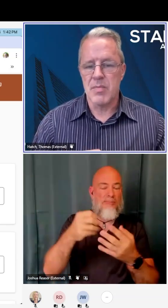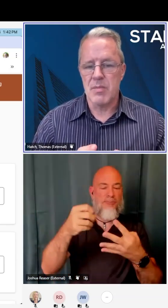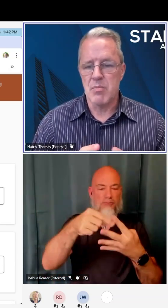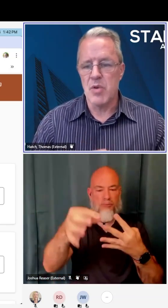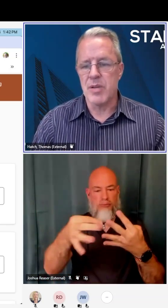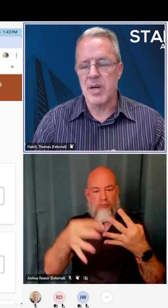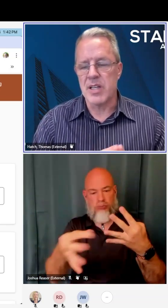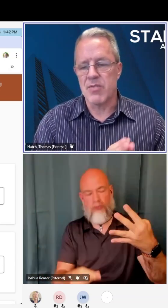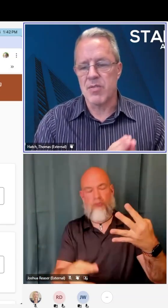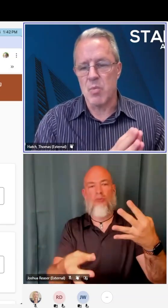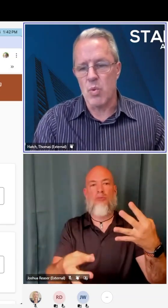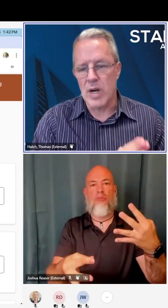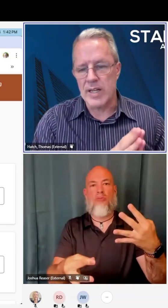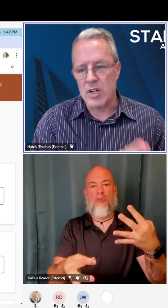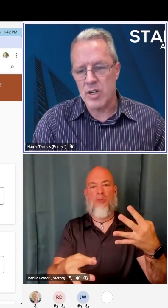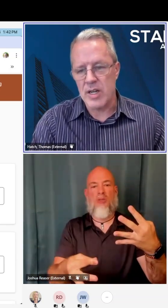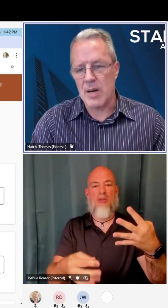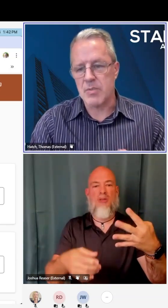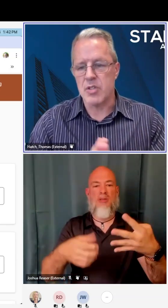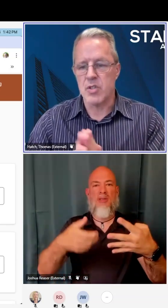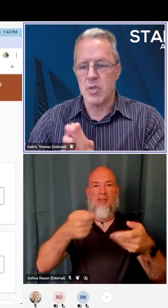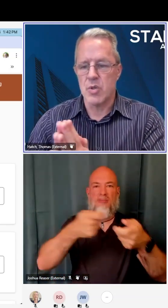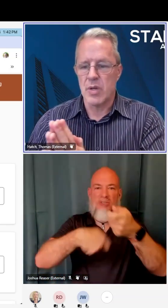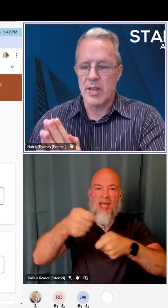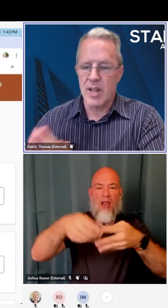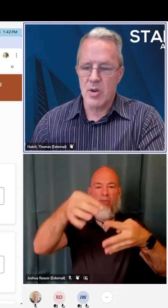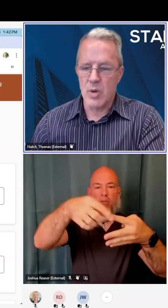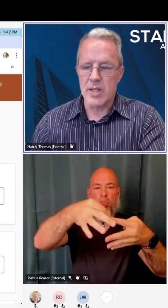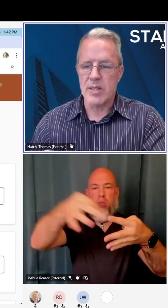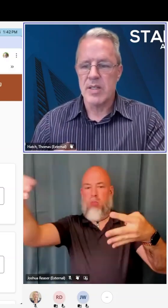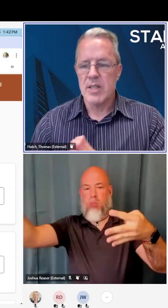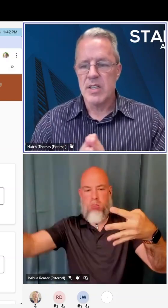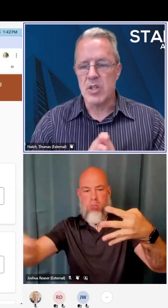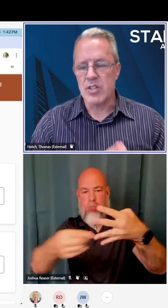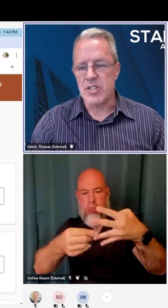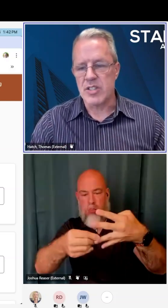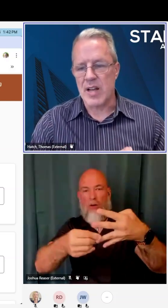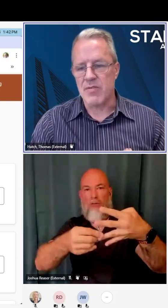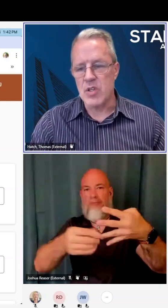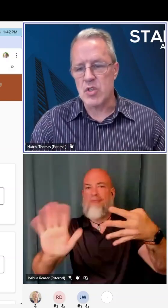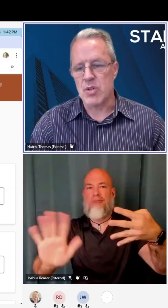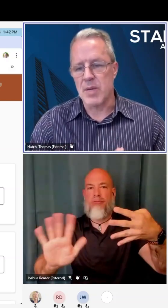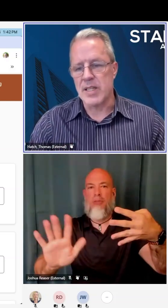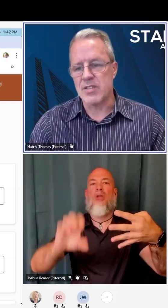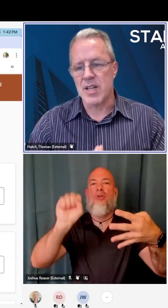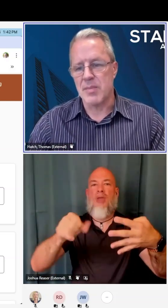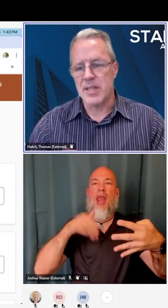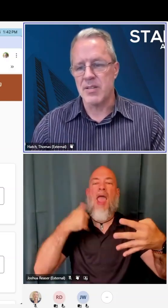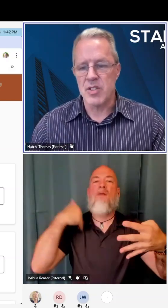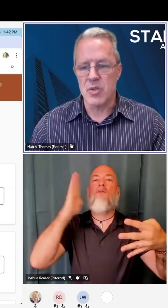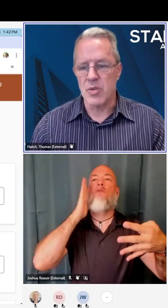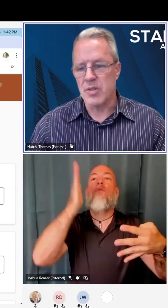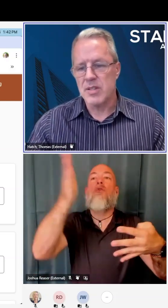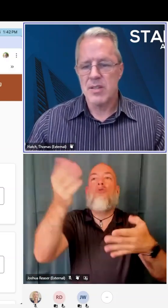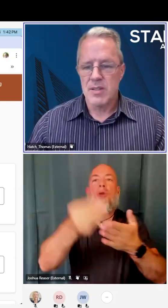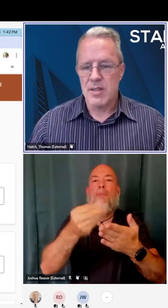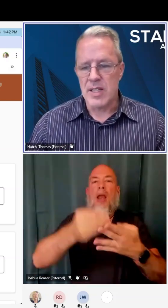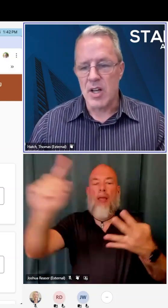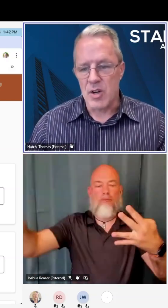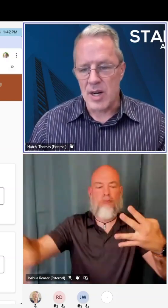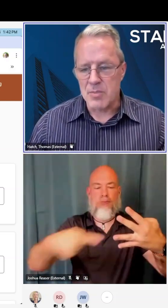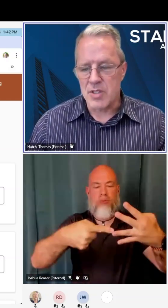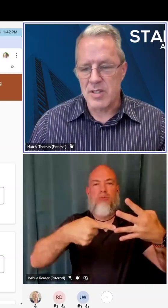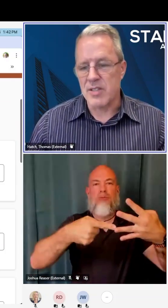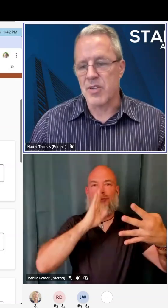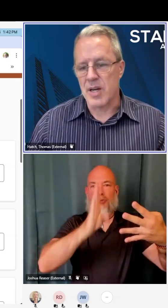of moving money from a current option to another one, you can just have future monies come into